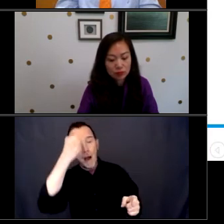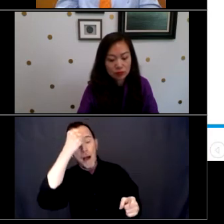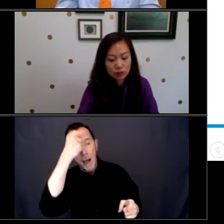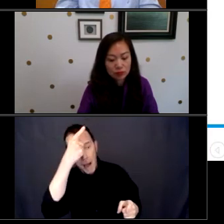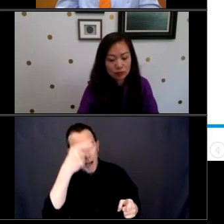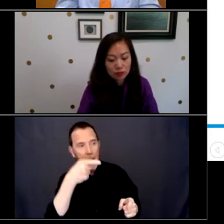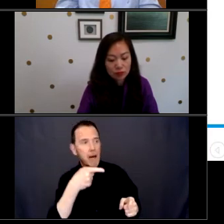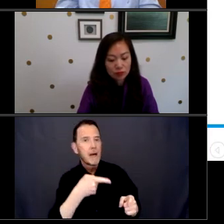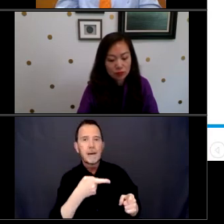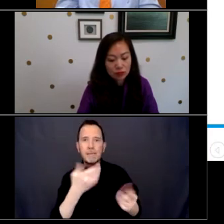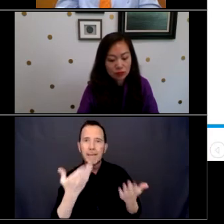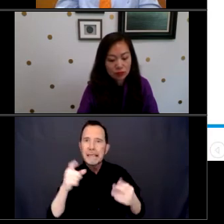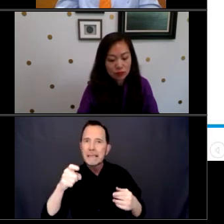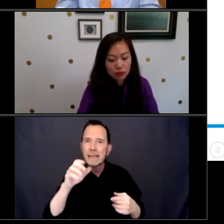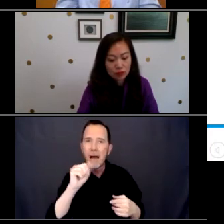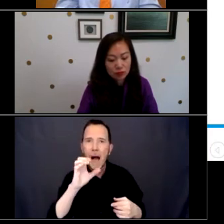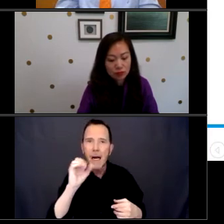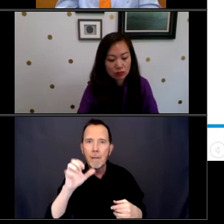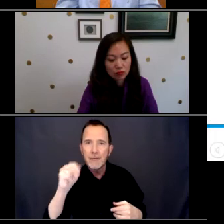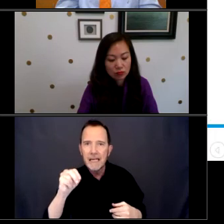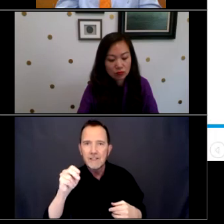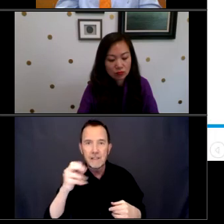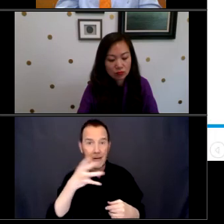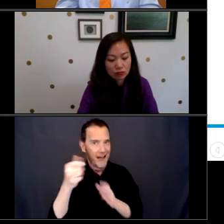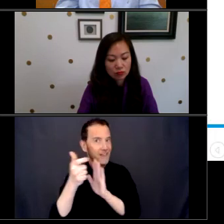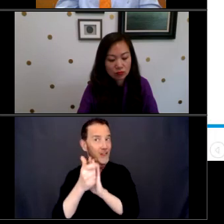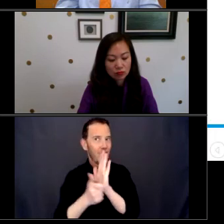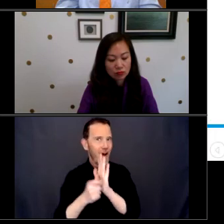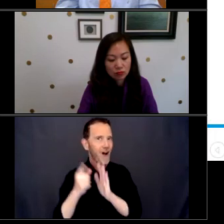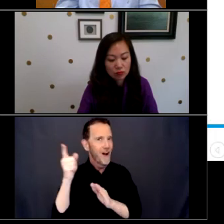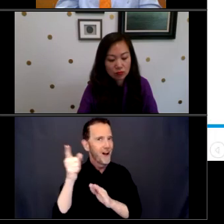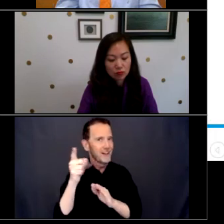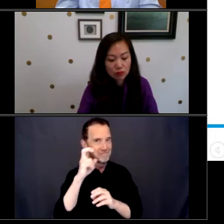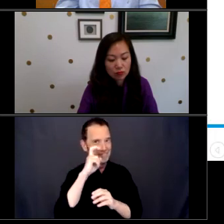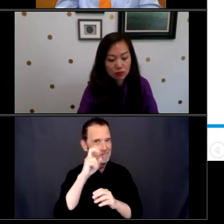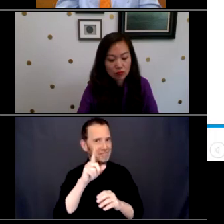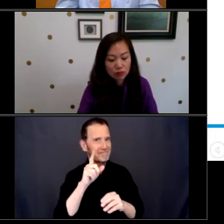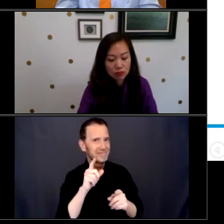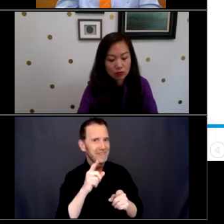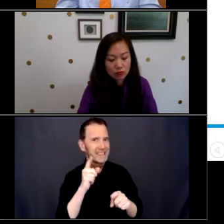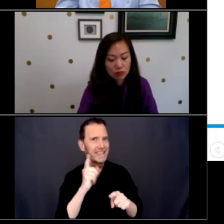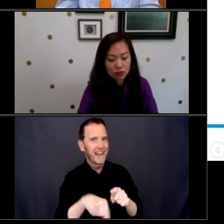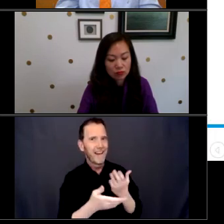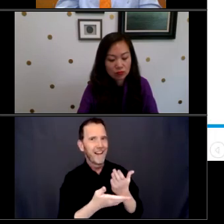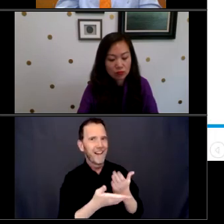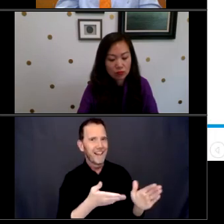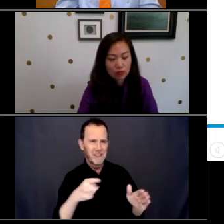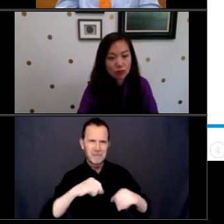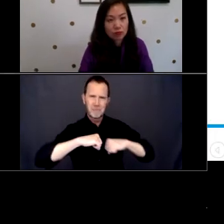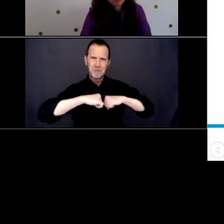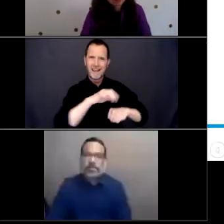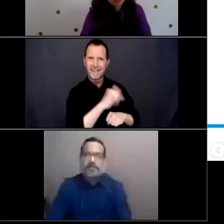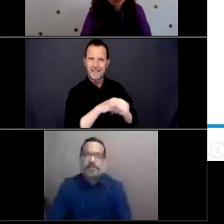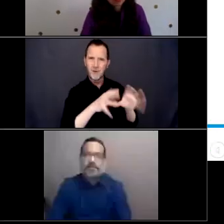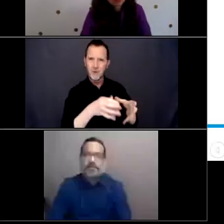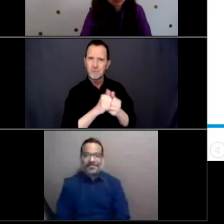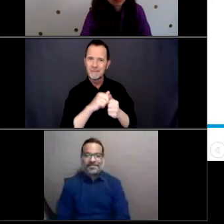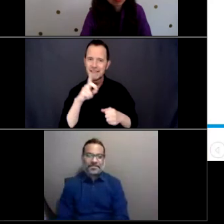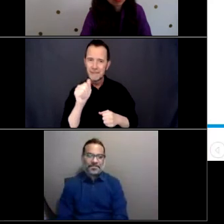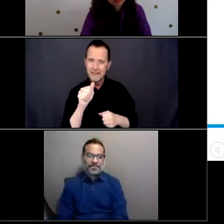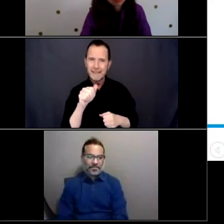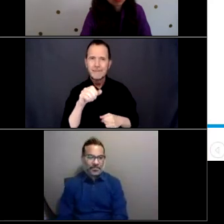And now it's just a very different conversation. So those are the two things that I would emphasize.